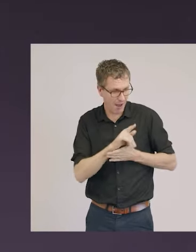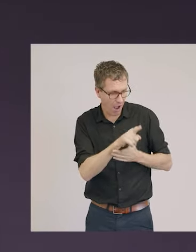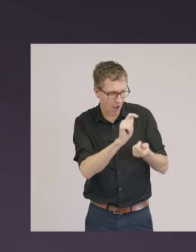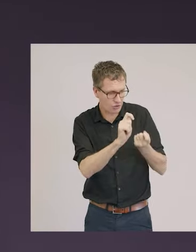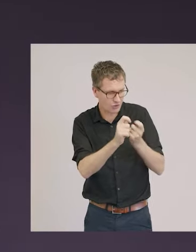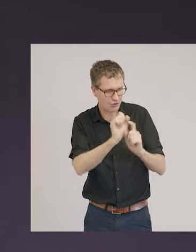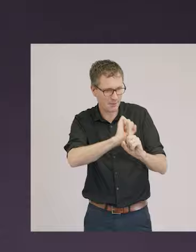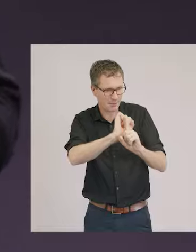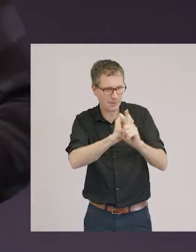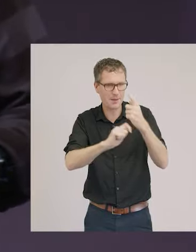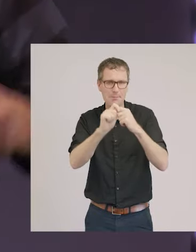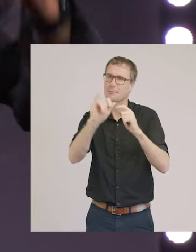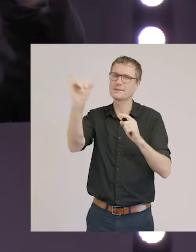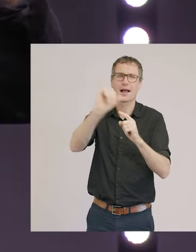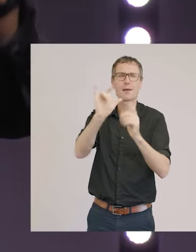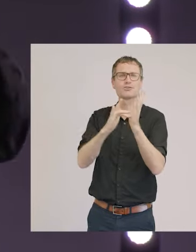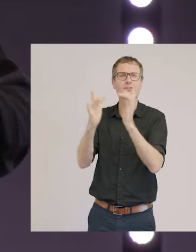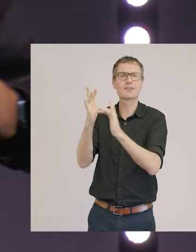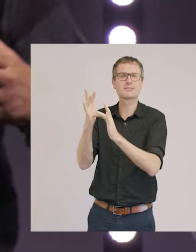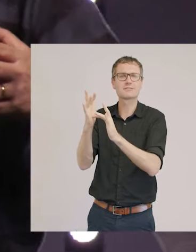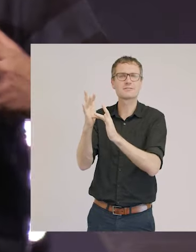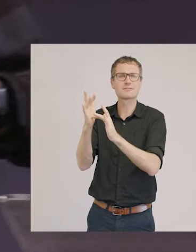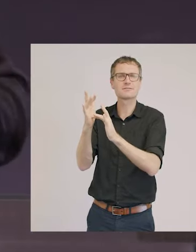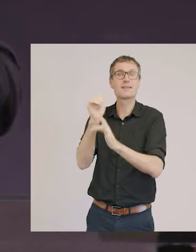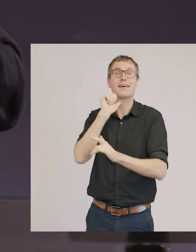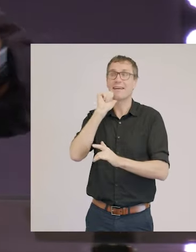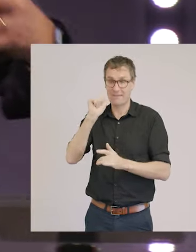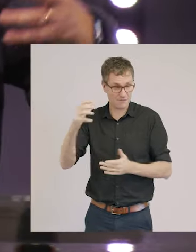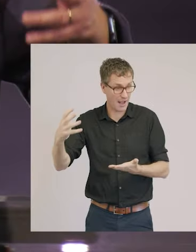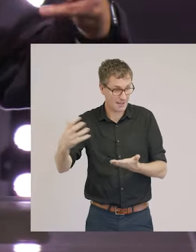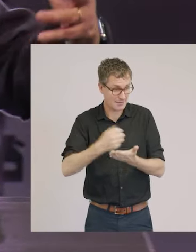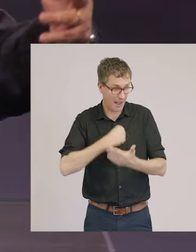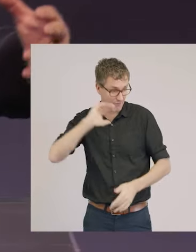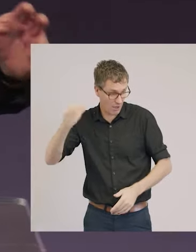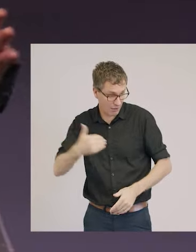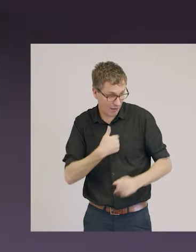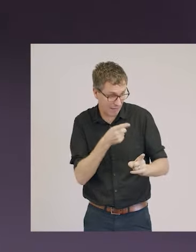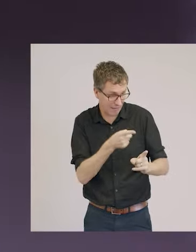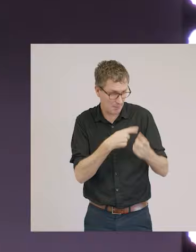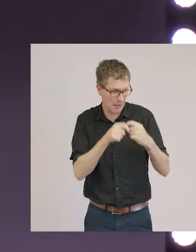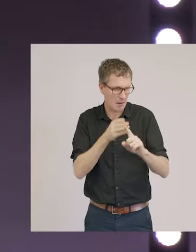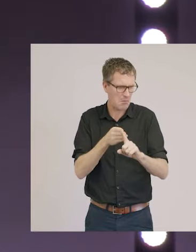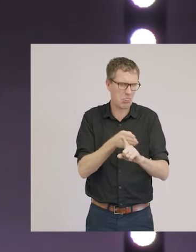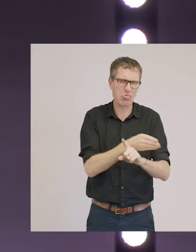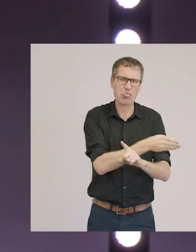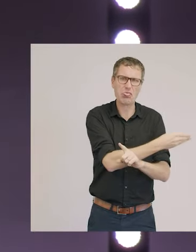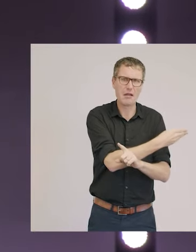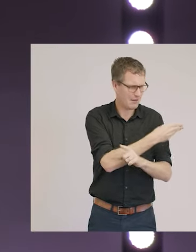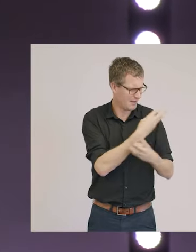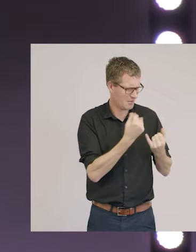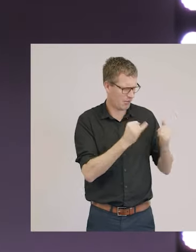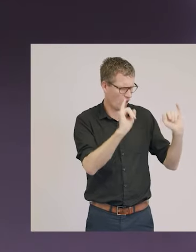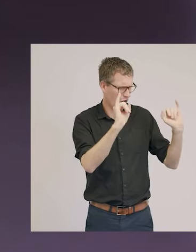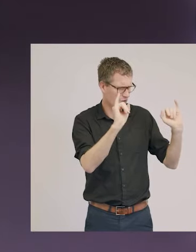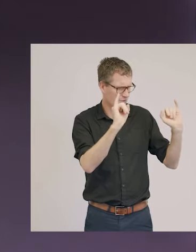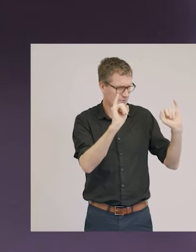Jesus. If a person thinks they're saved by grace and they start looking less and less like Jesus, friends, something has gone terribly